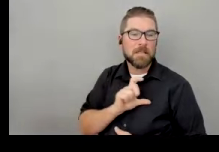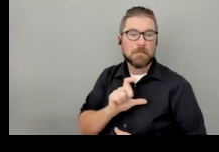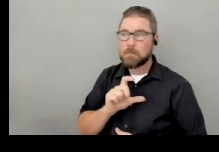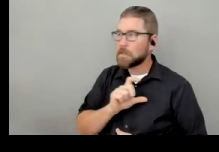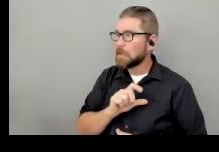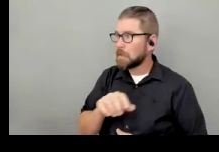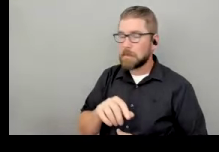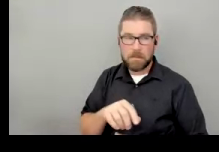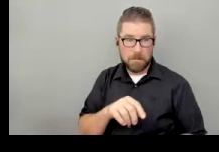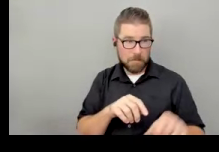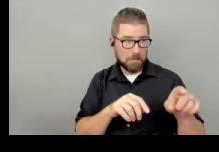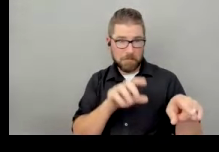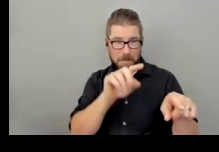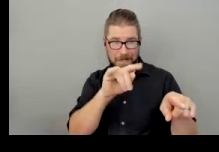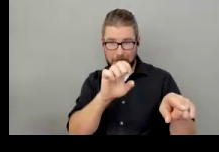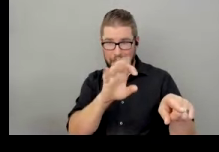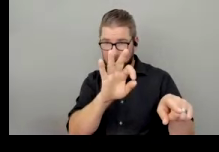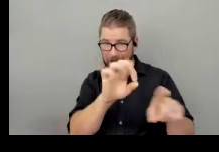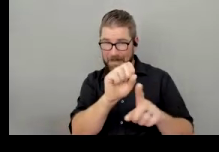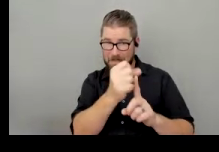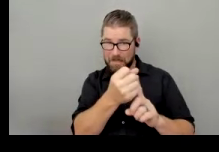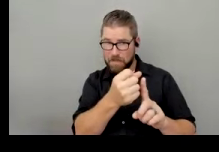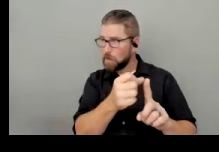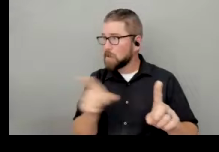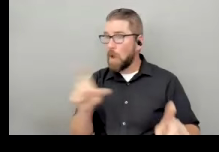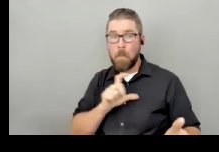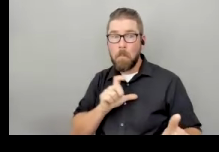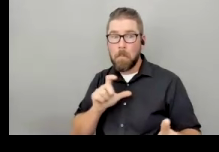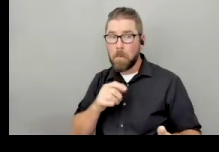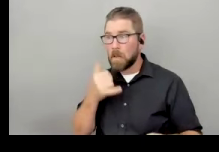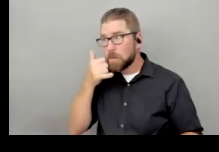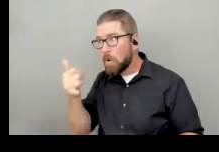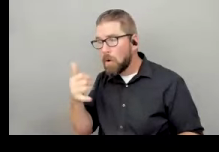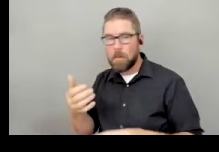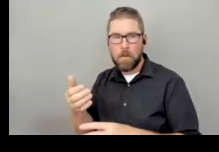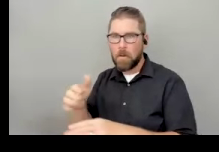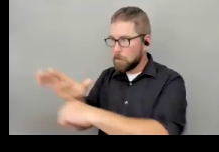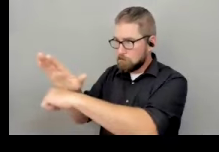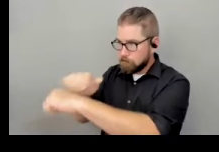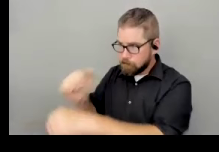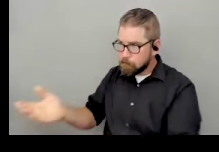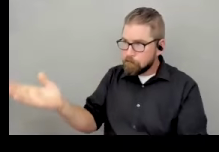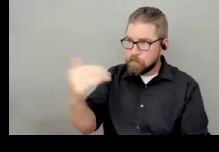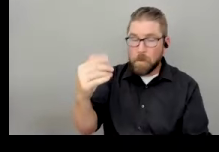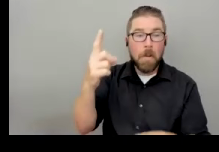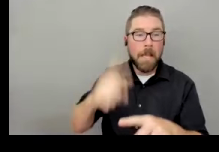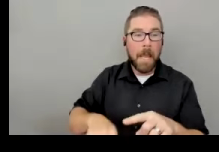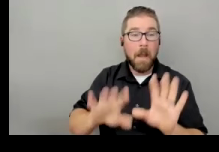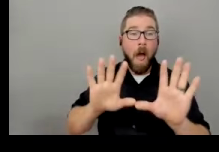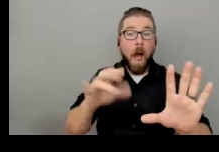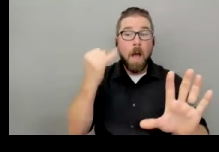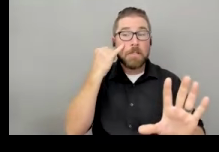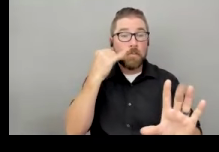situation unless the complainant gives us permission, unless they are a minor. If it is a minor, we